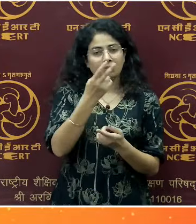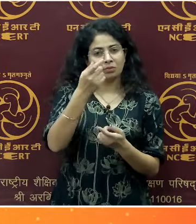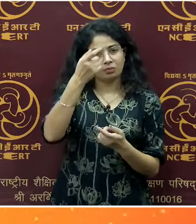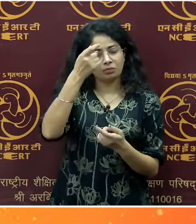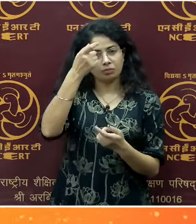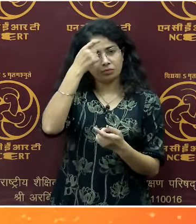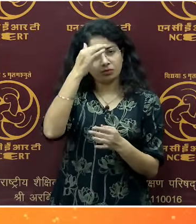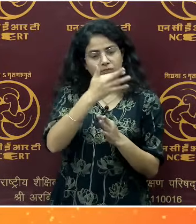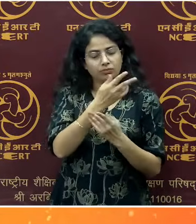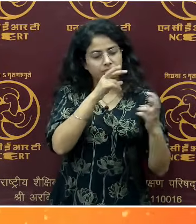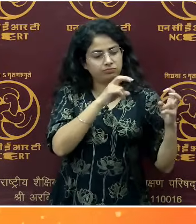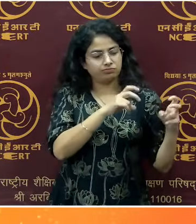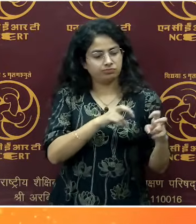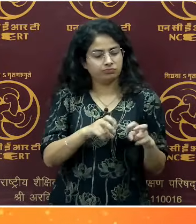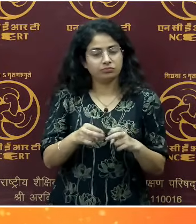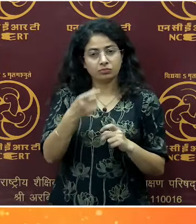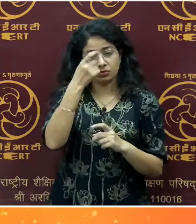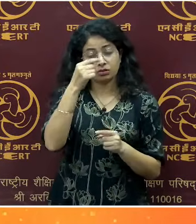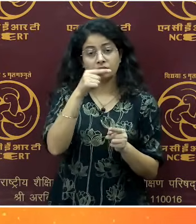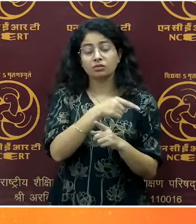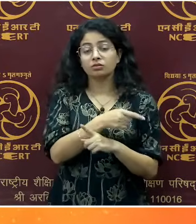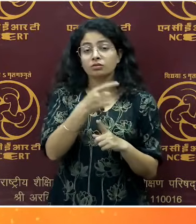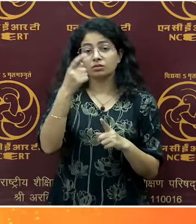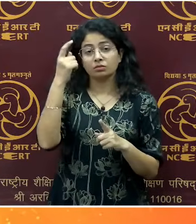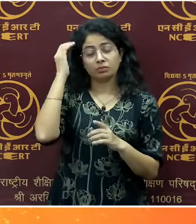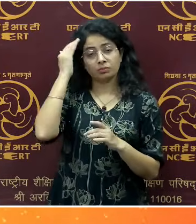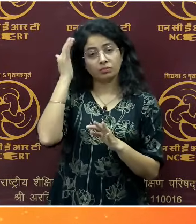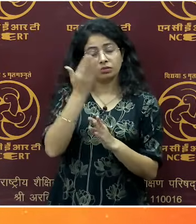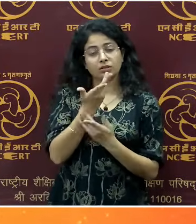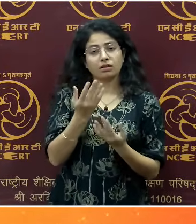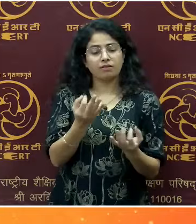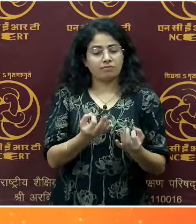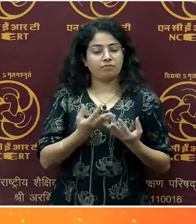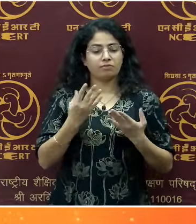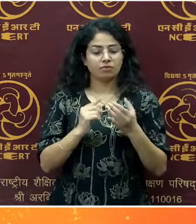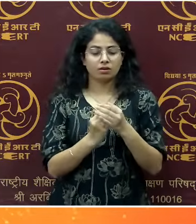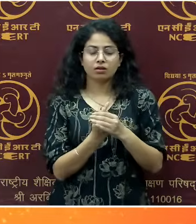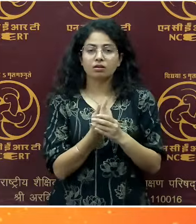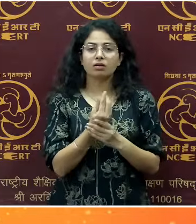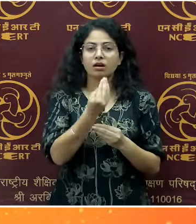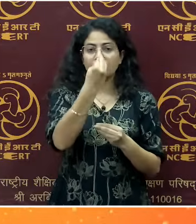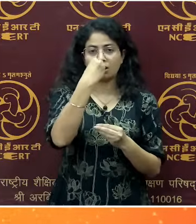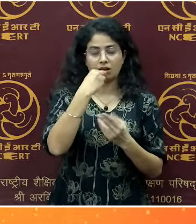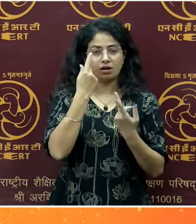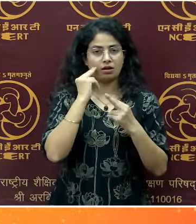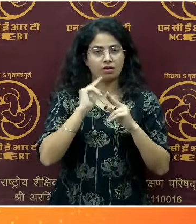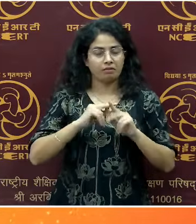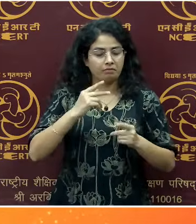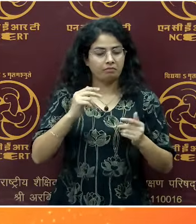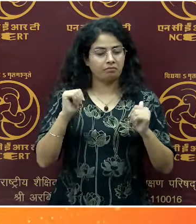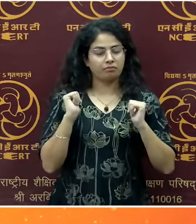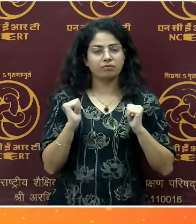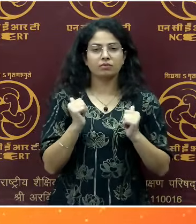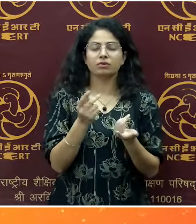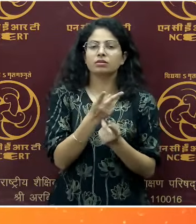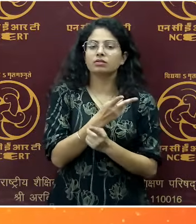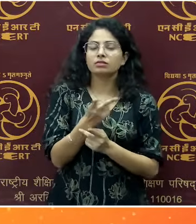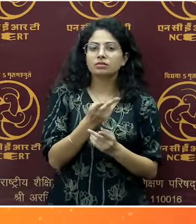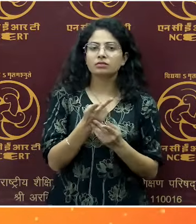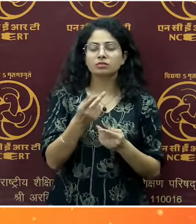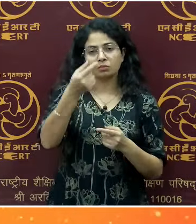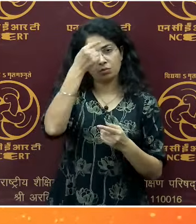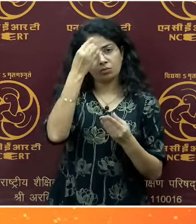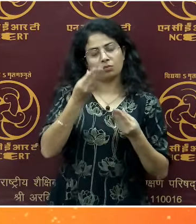hillock. The stag knew that fresh, healthy, proper food and proper rest would help him get well